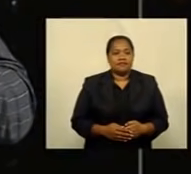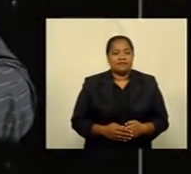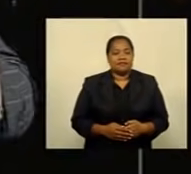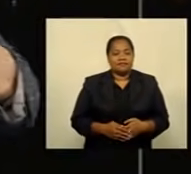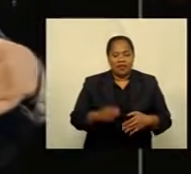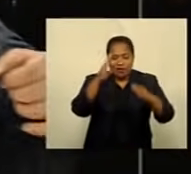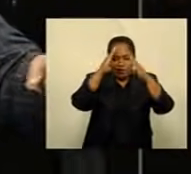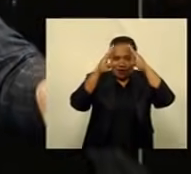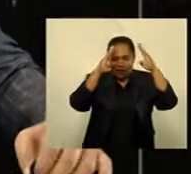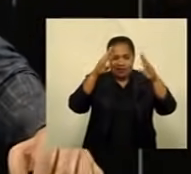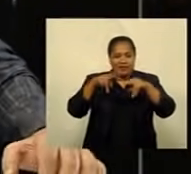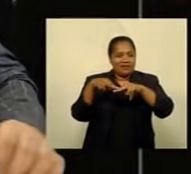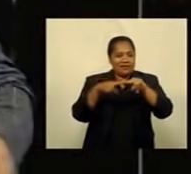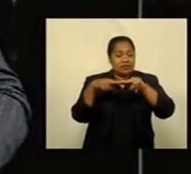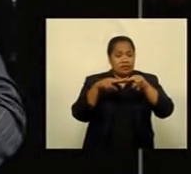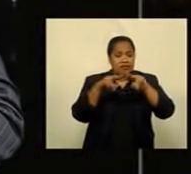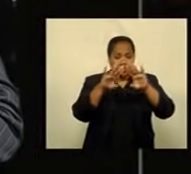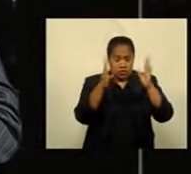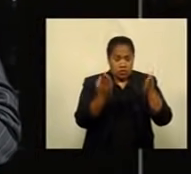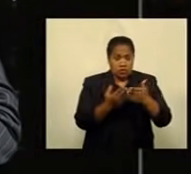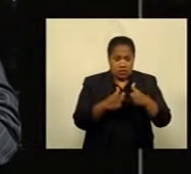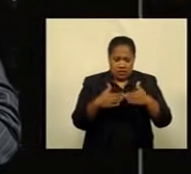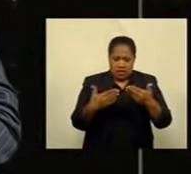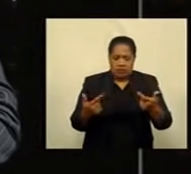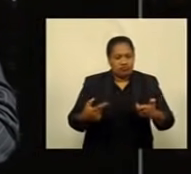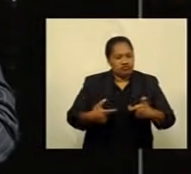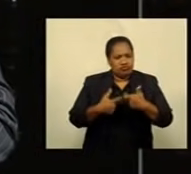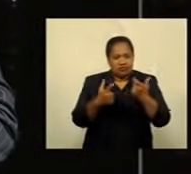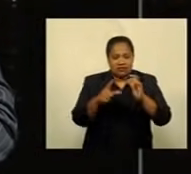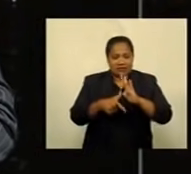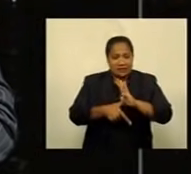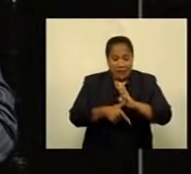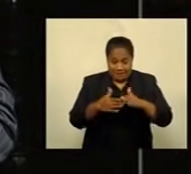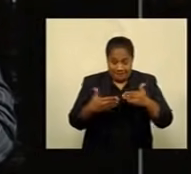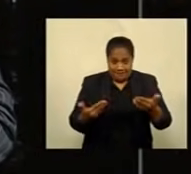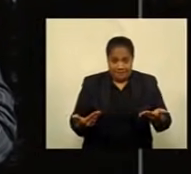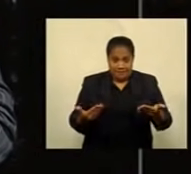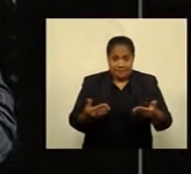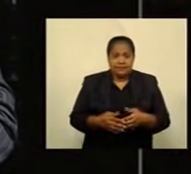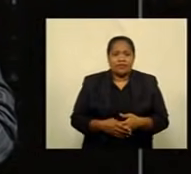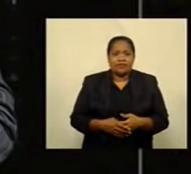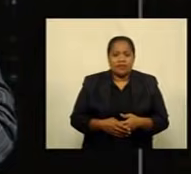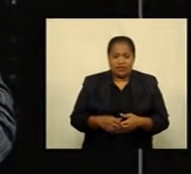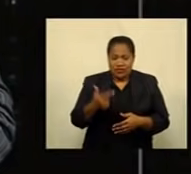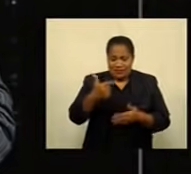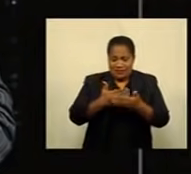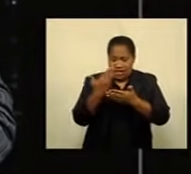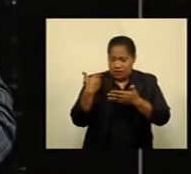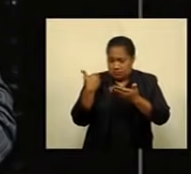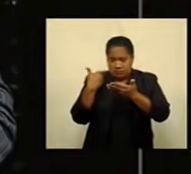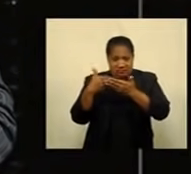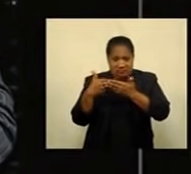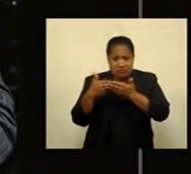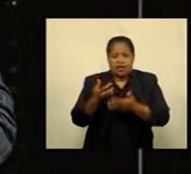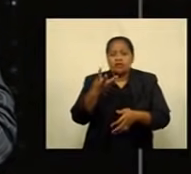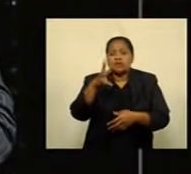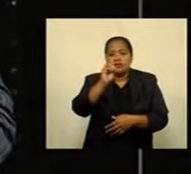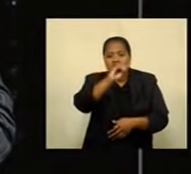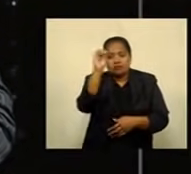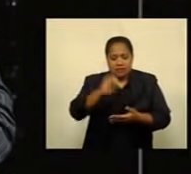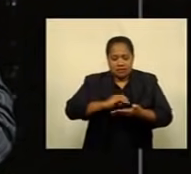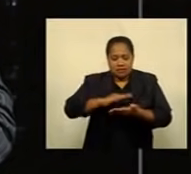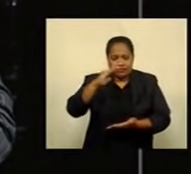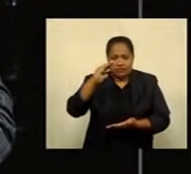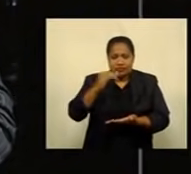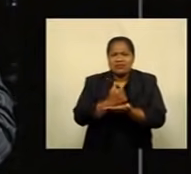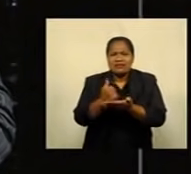Pulawanaka, Fiji. The world is in a challenging time at the moment, and in the last 7 days, there have been almost 30% increase